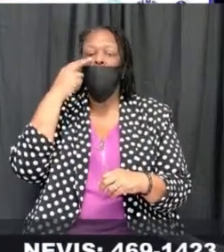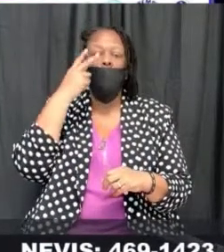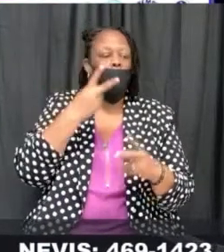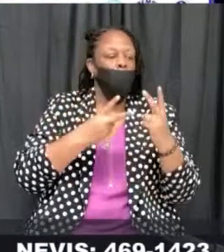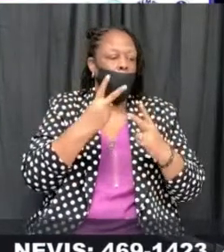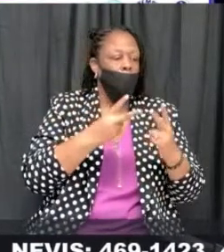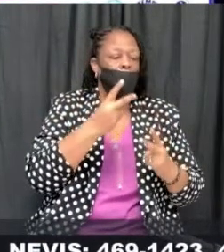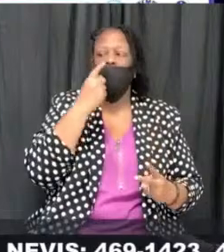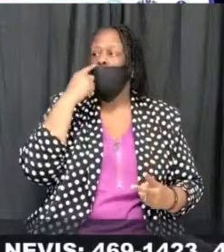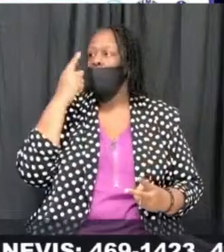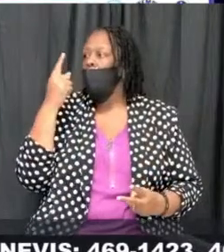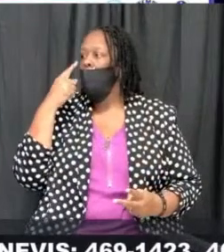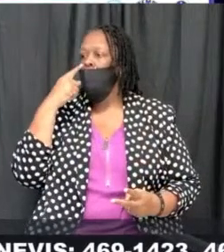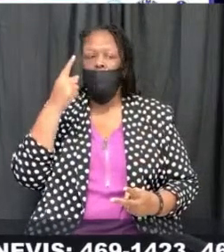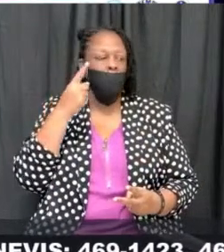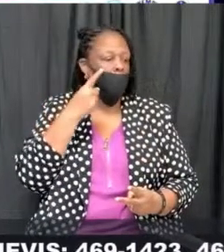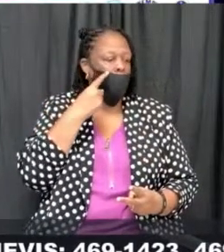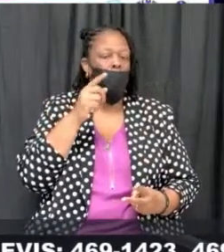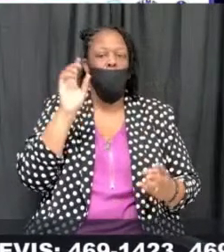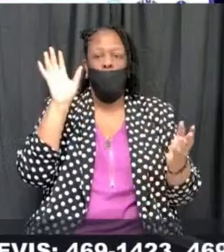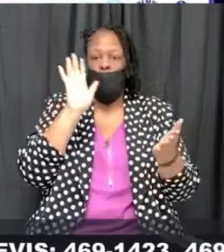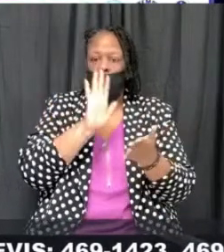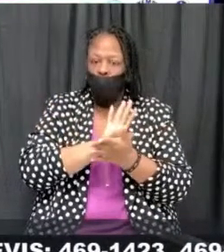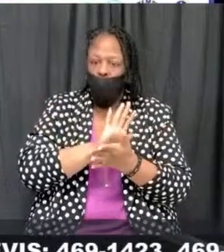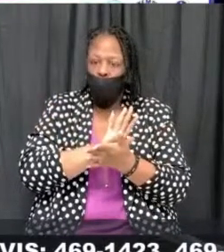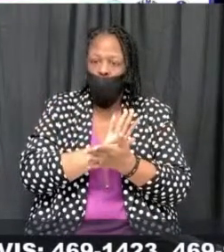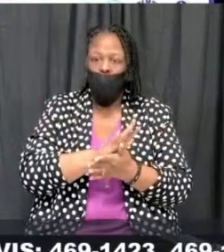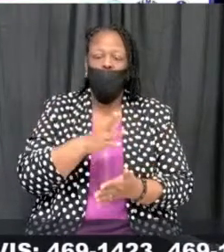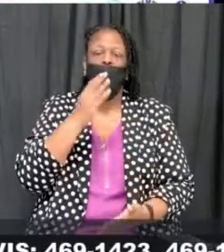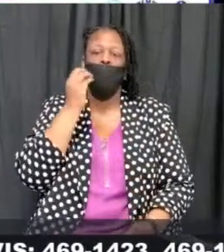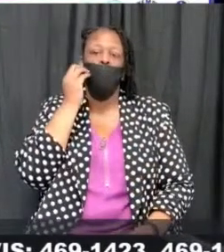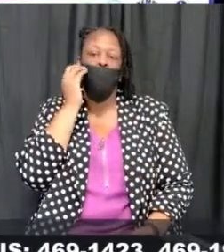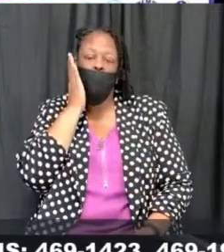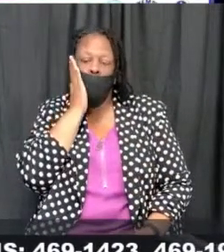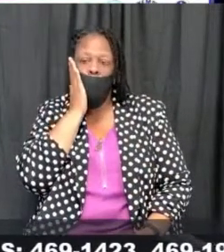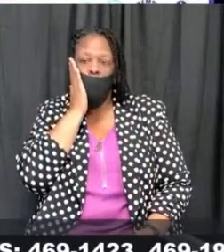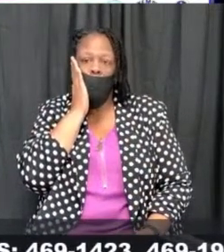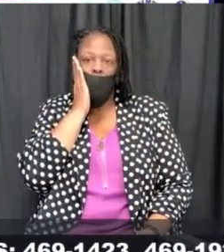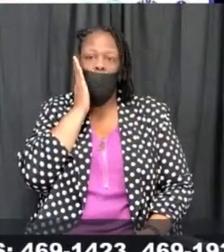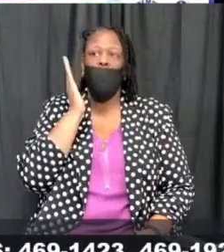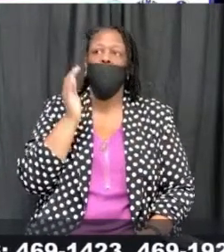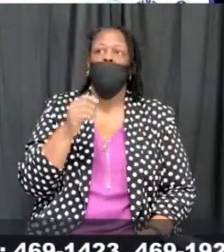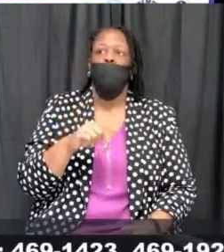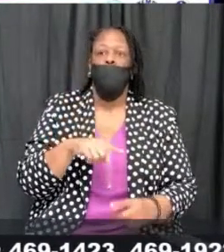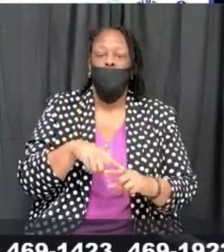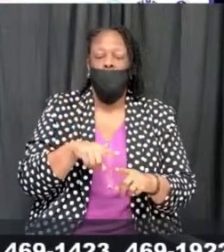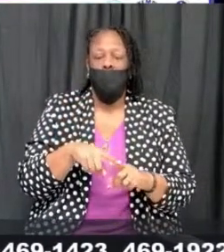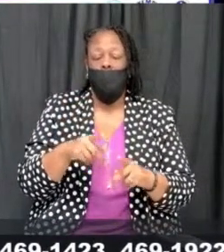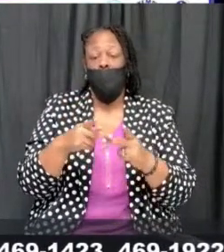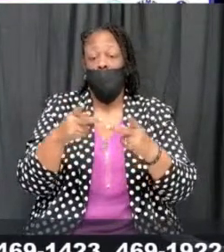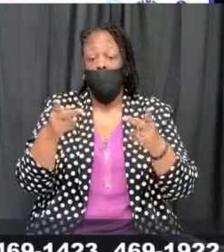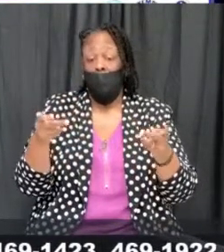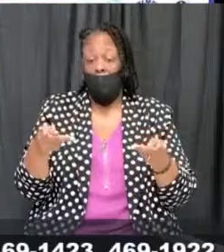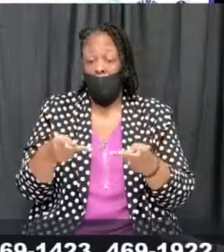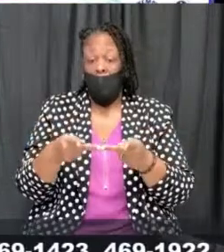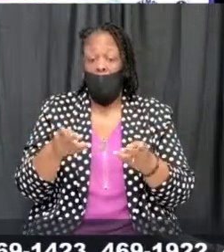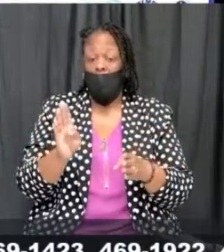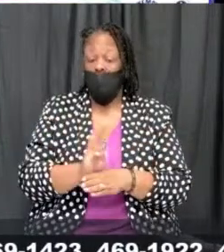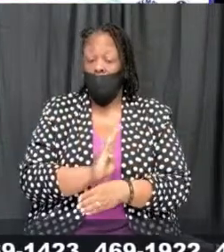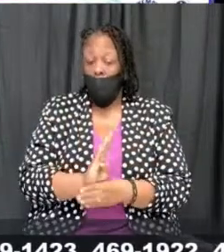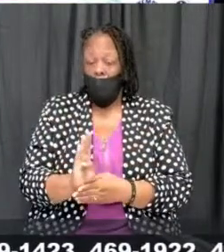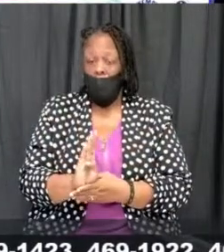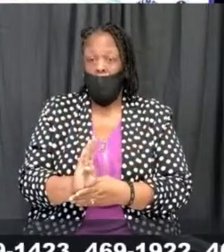facilities, including schools, hotels, guest houses, places of business, places